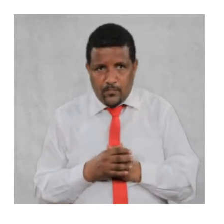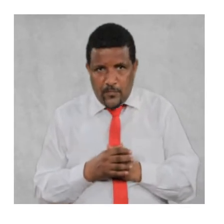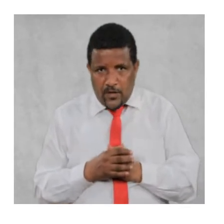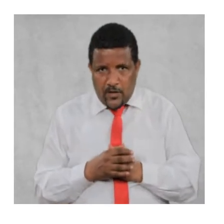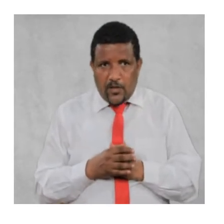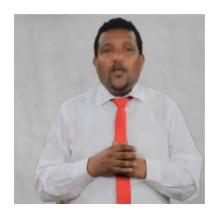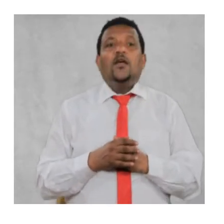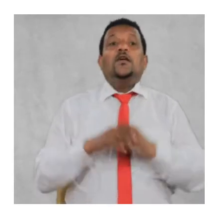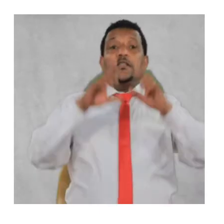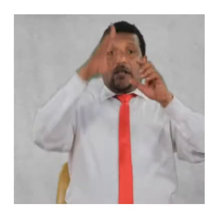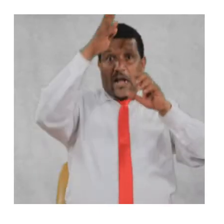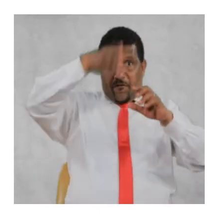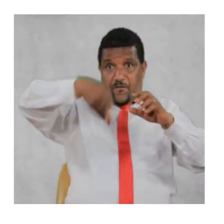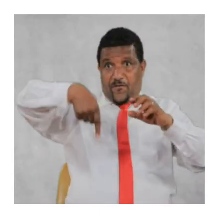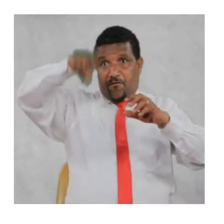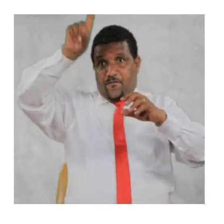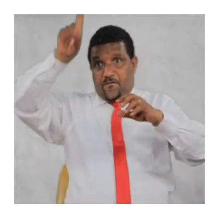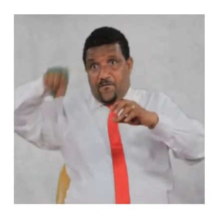Graphically,